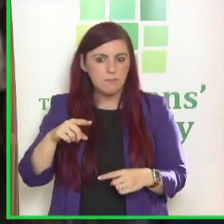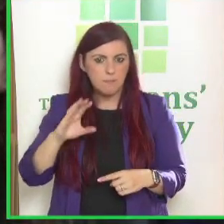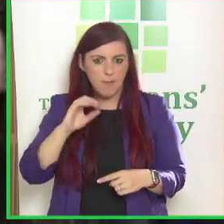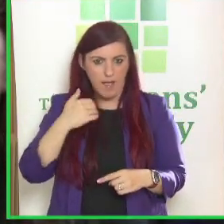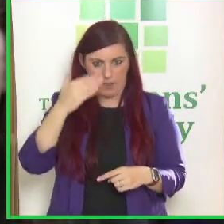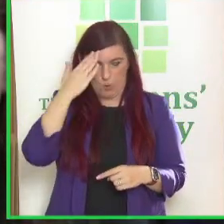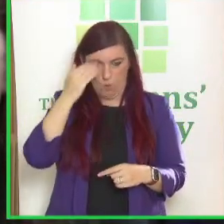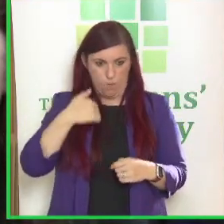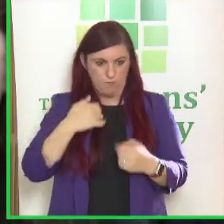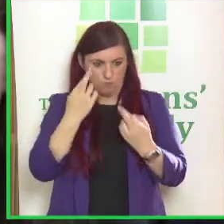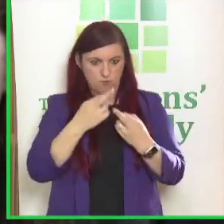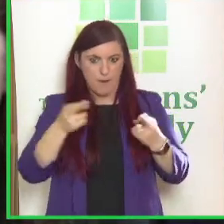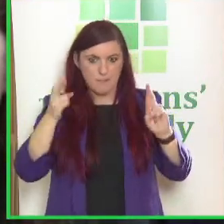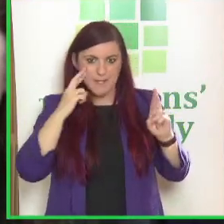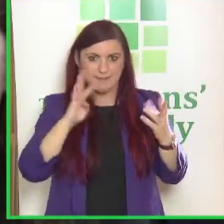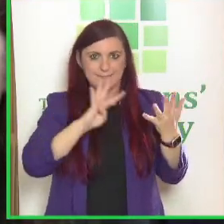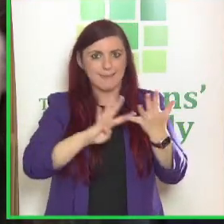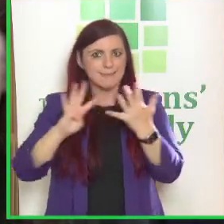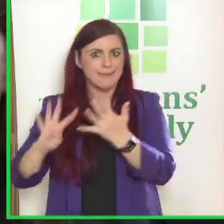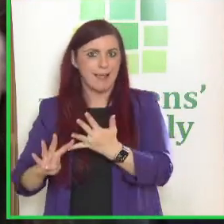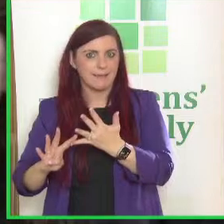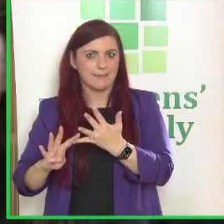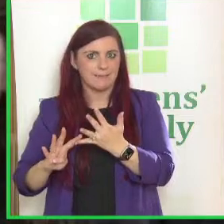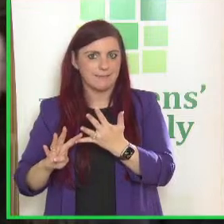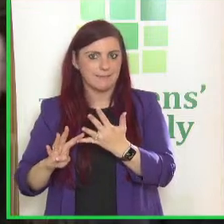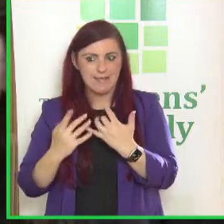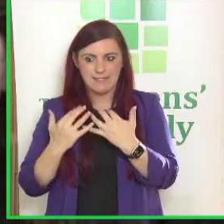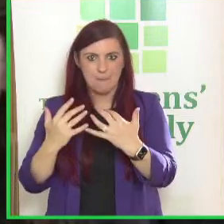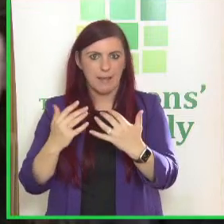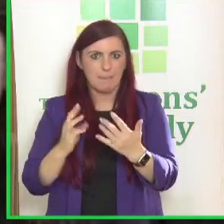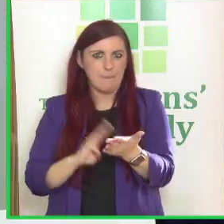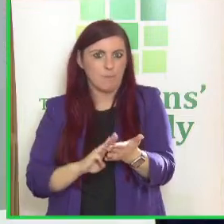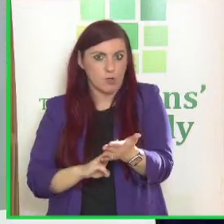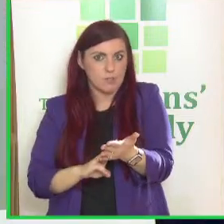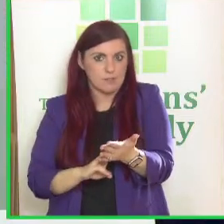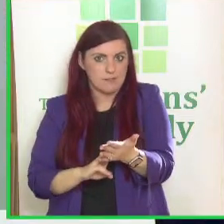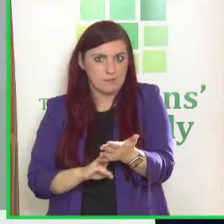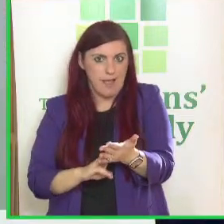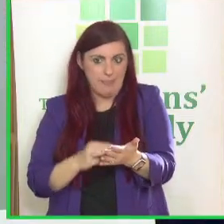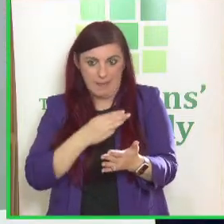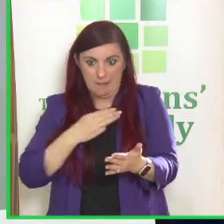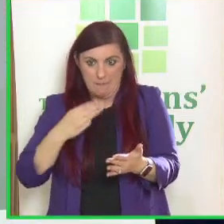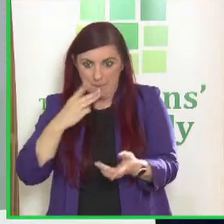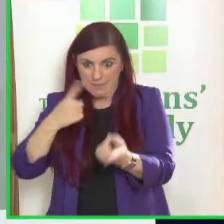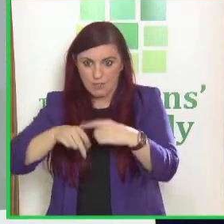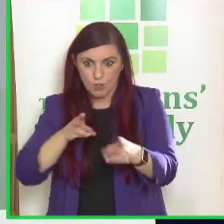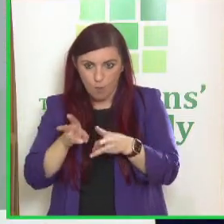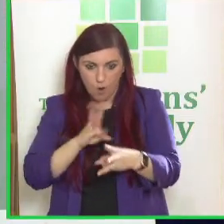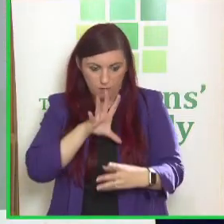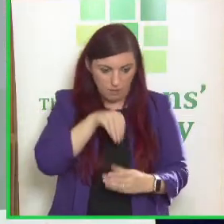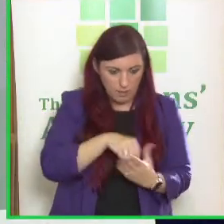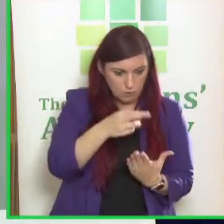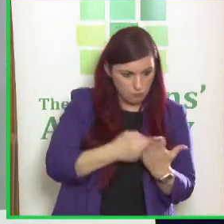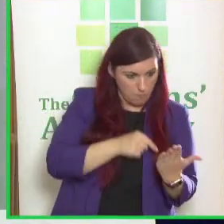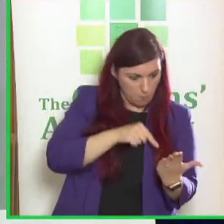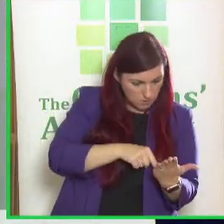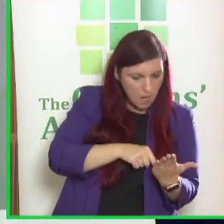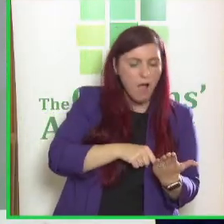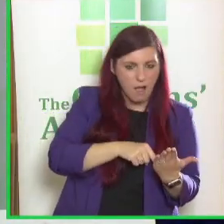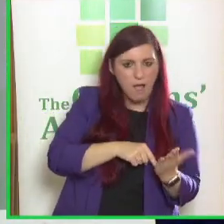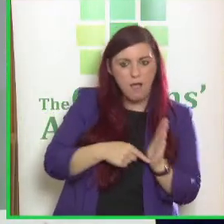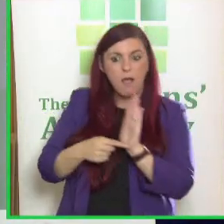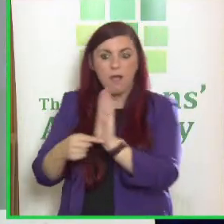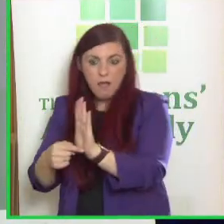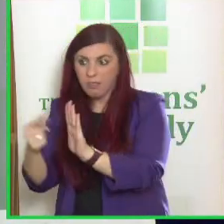representing the 99 Assembly members who were working with me on the commitment they put into that, but the response from the Taoiseach and